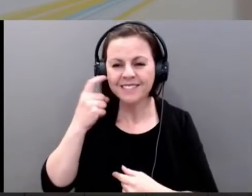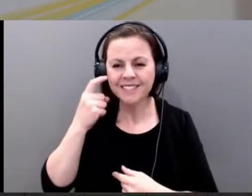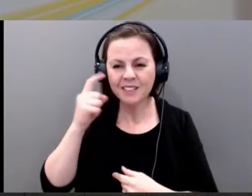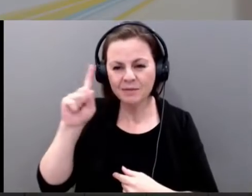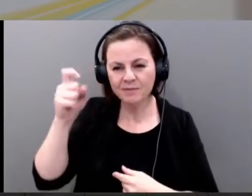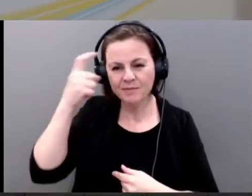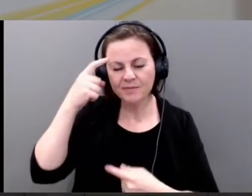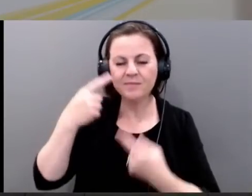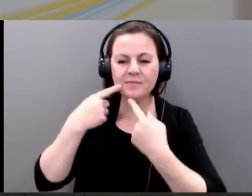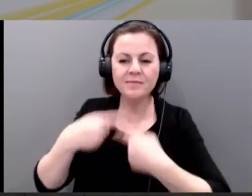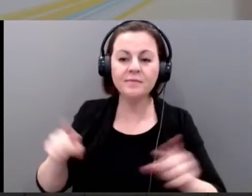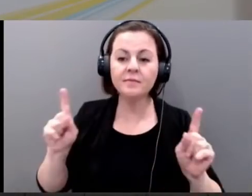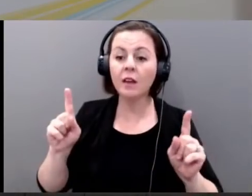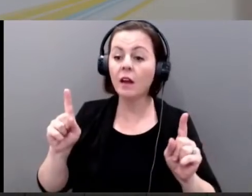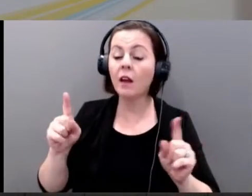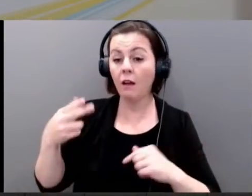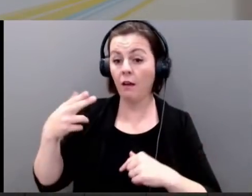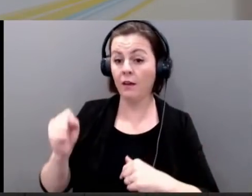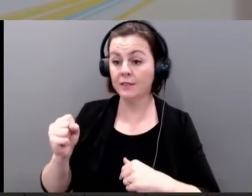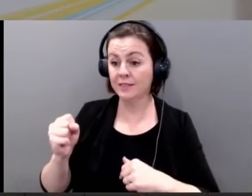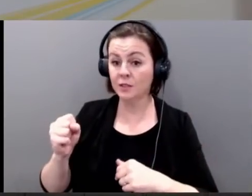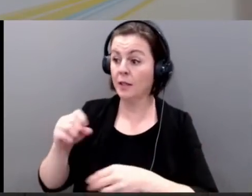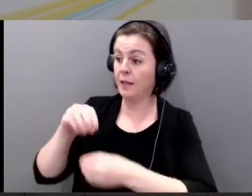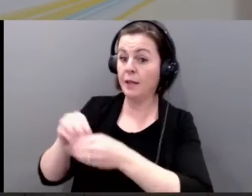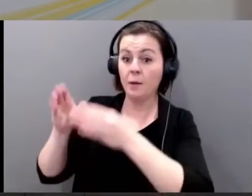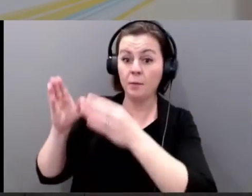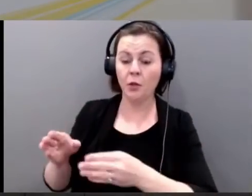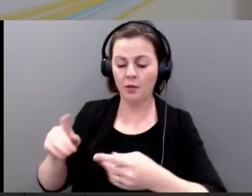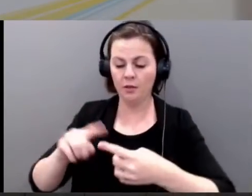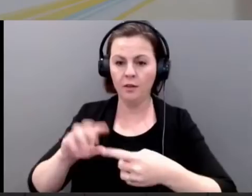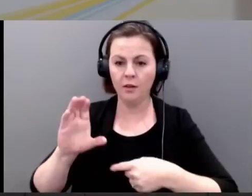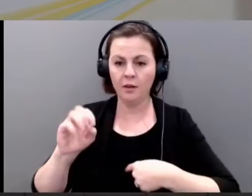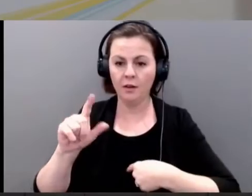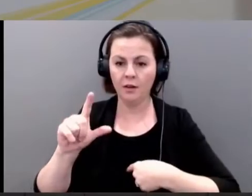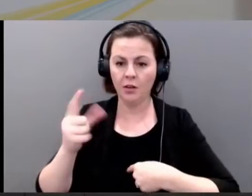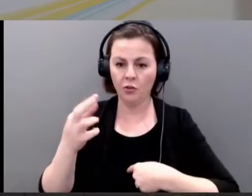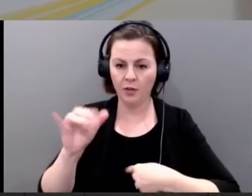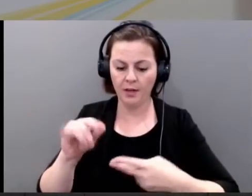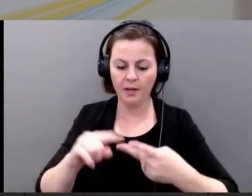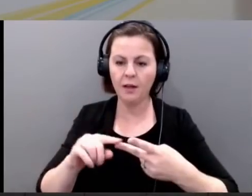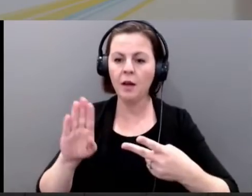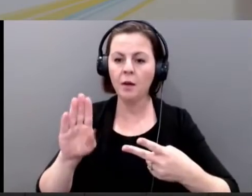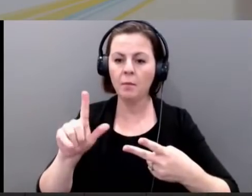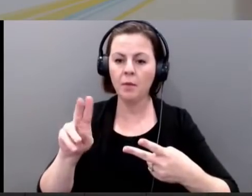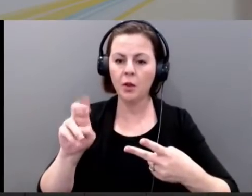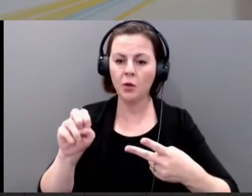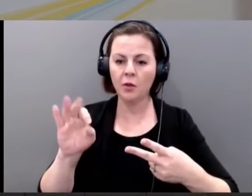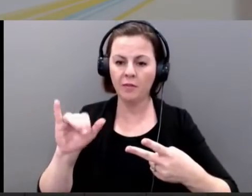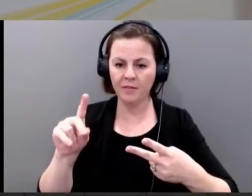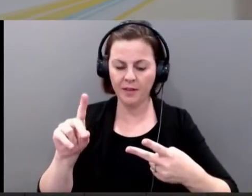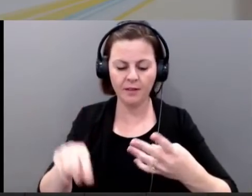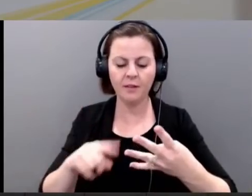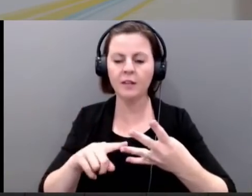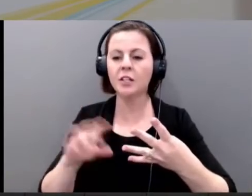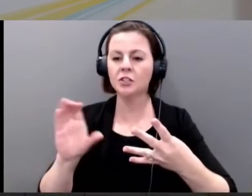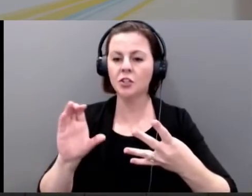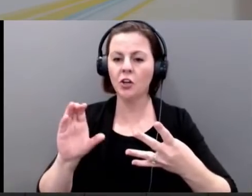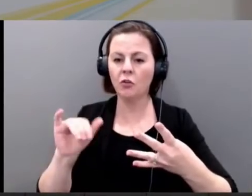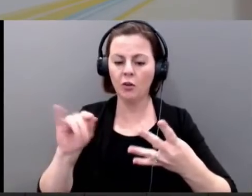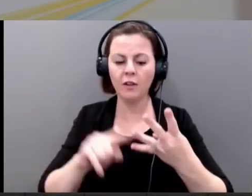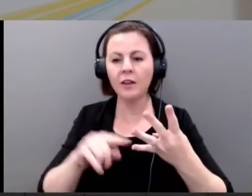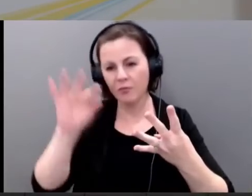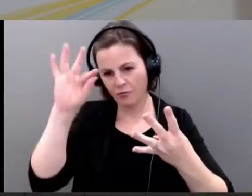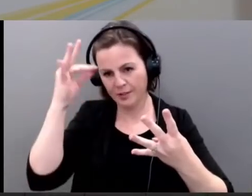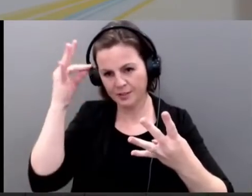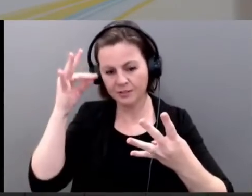a change to online remote learning at Colonel Gray, Bluefield, Charlottetown Rural, and École François Buat in grades 10 to